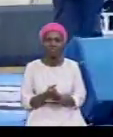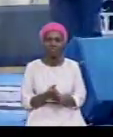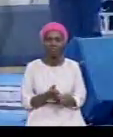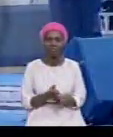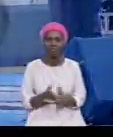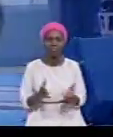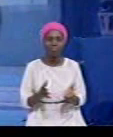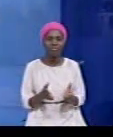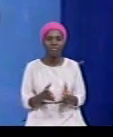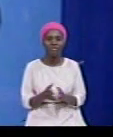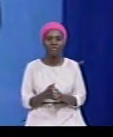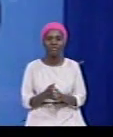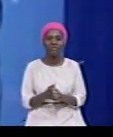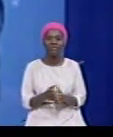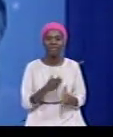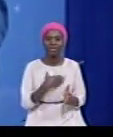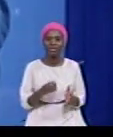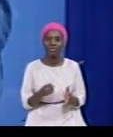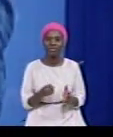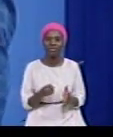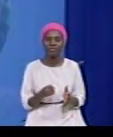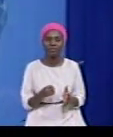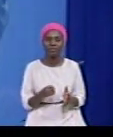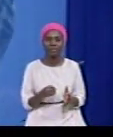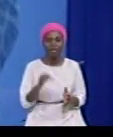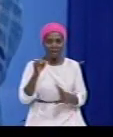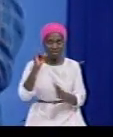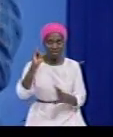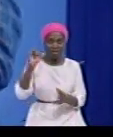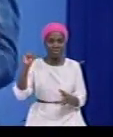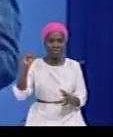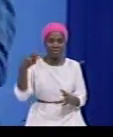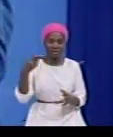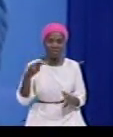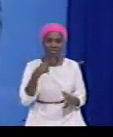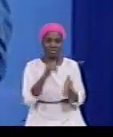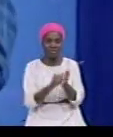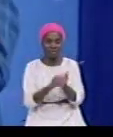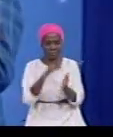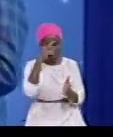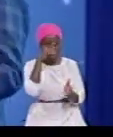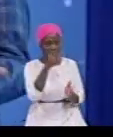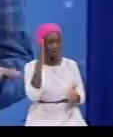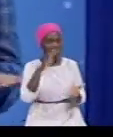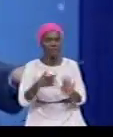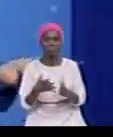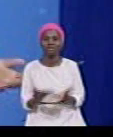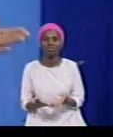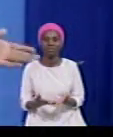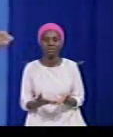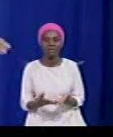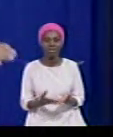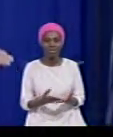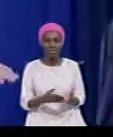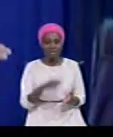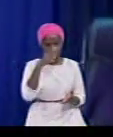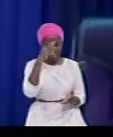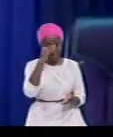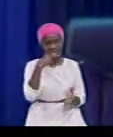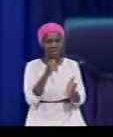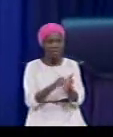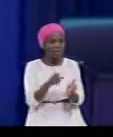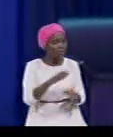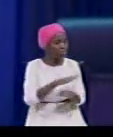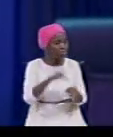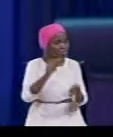is you spring, I said it, you will die. He might say, there's no use calling upon the Lord. I told you the Lord